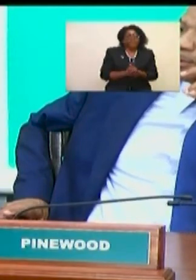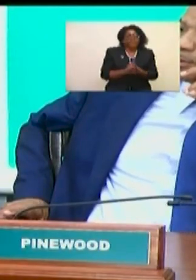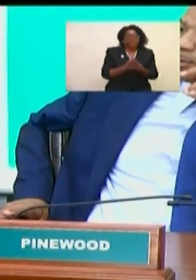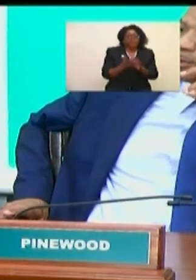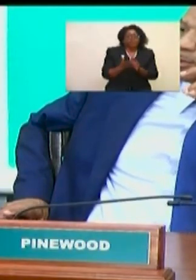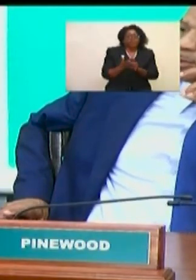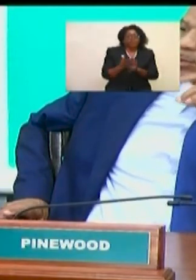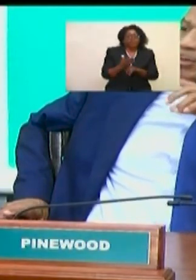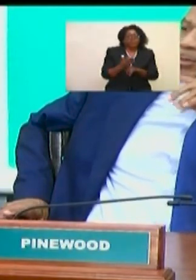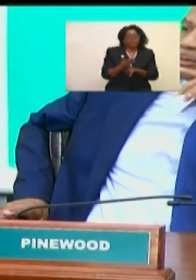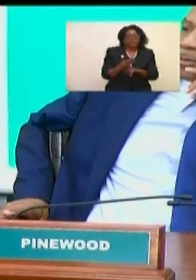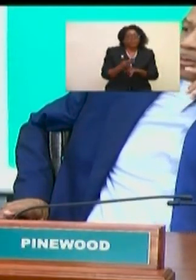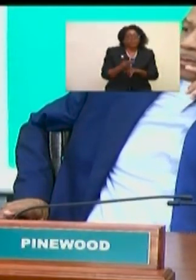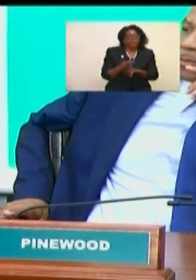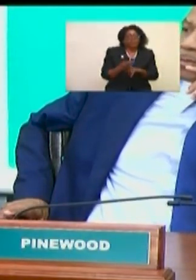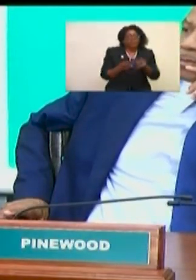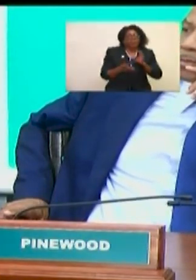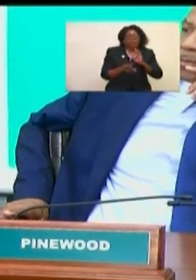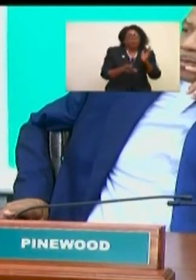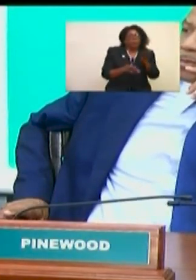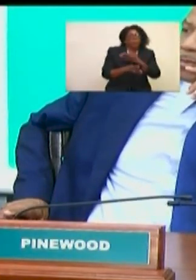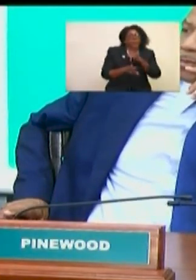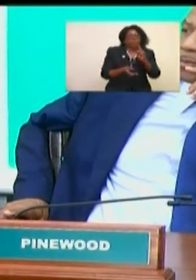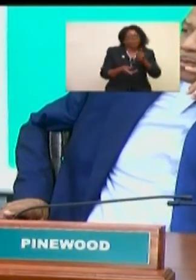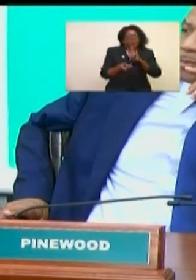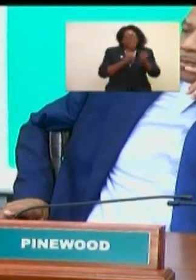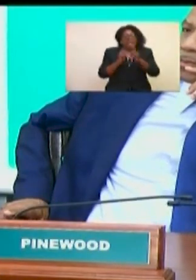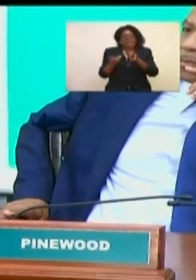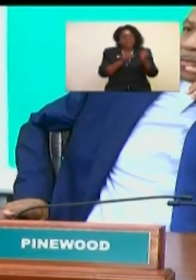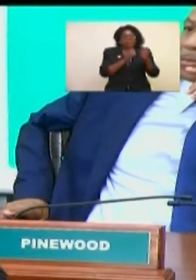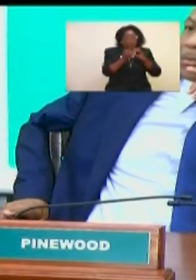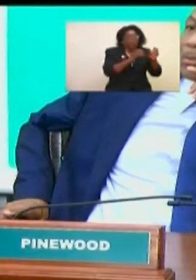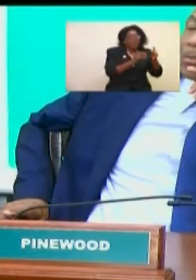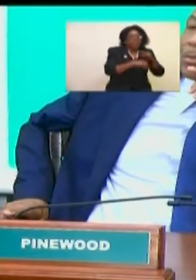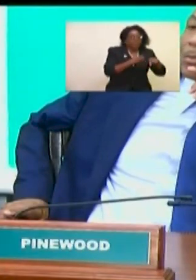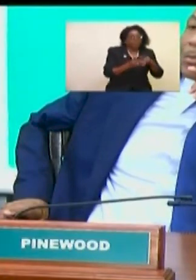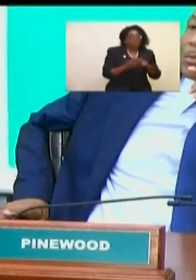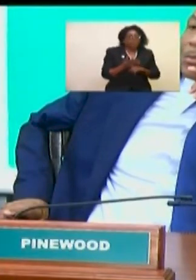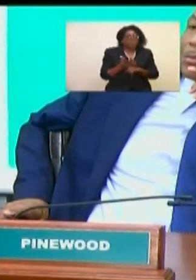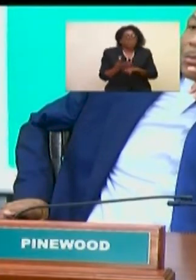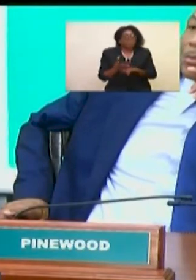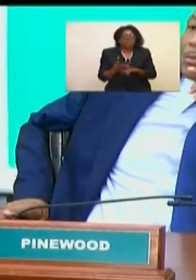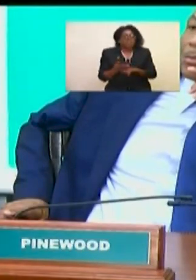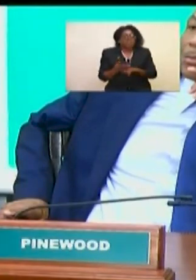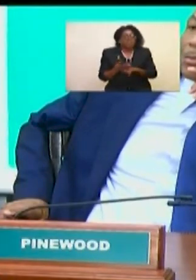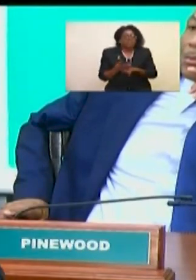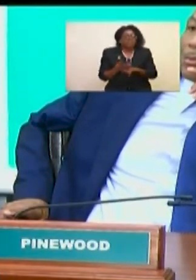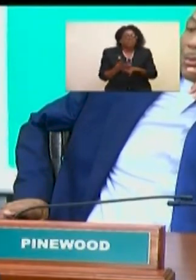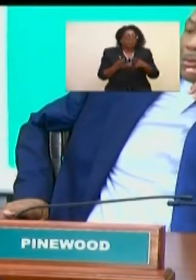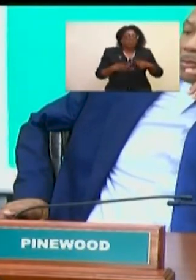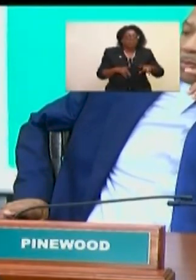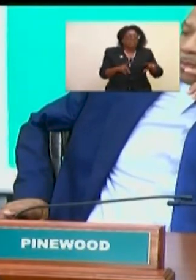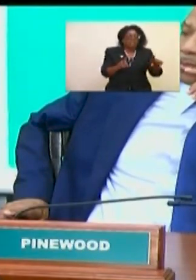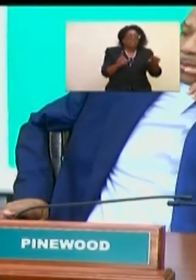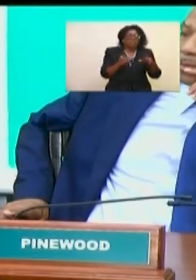This is not, we shouldn't be arguing about this though. Let me tell you why we shouldn't be arguing about it.